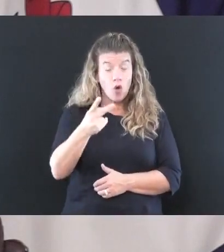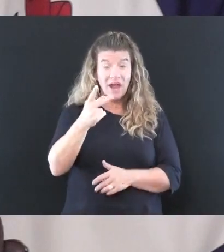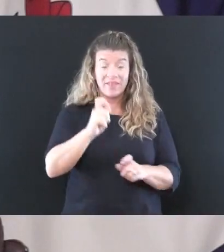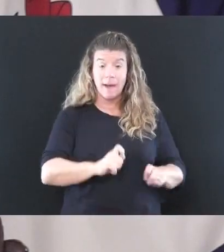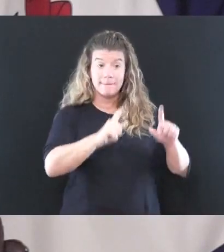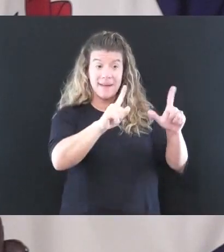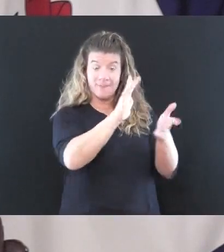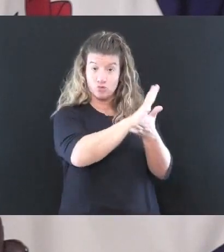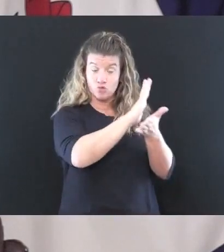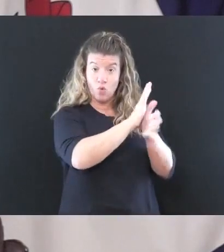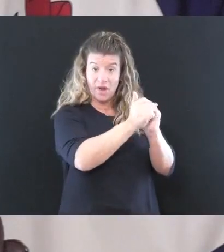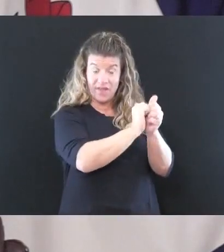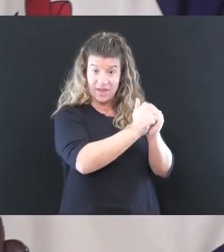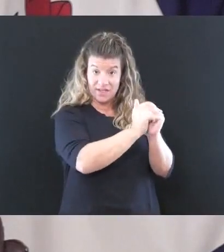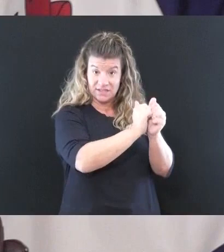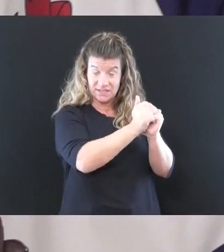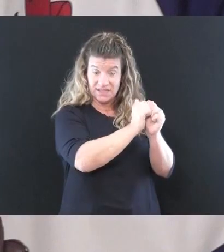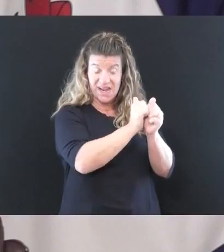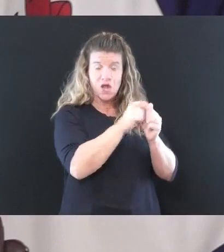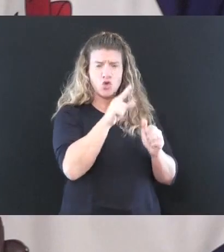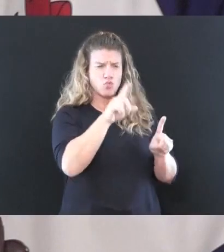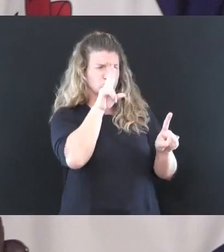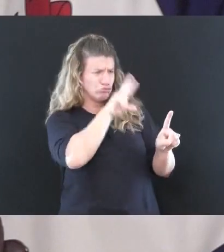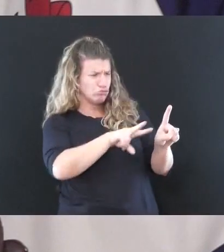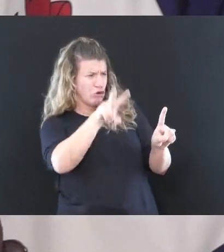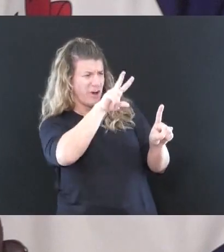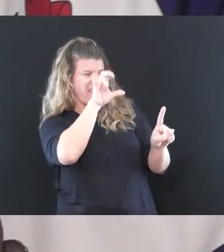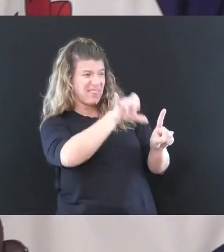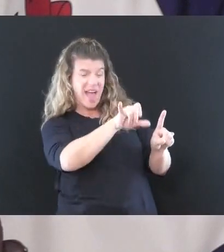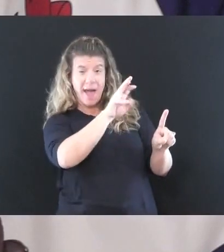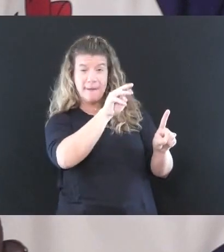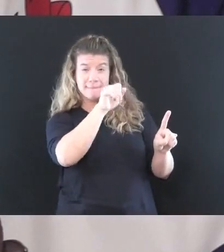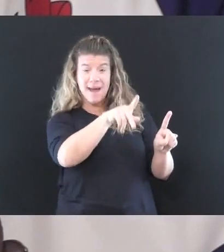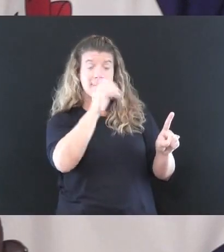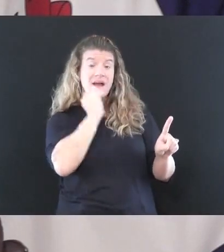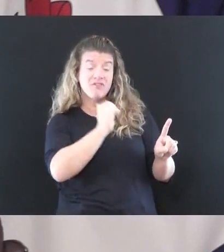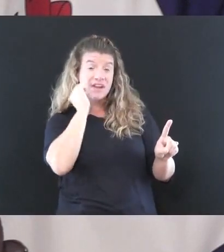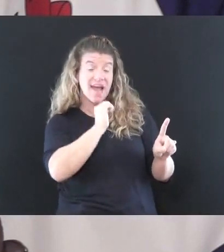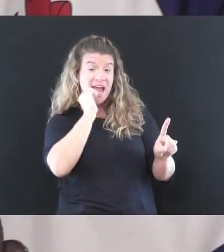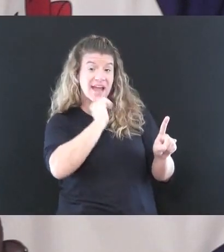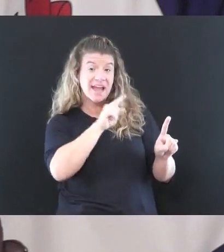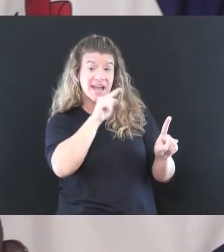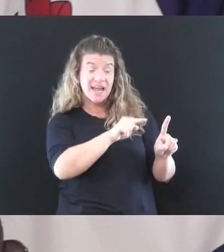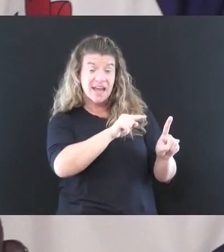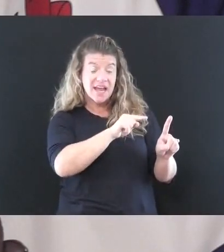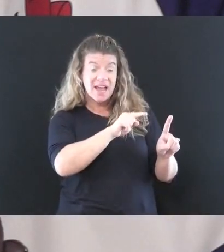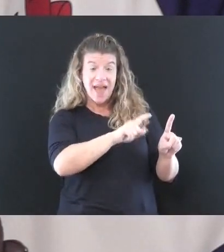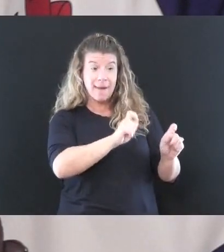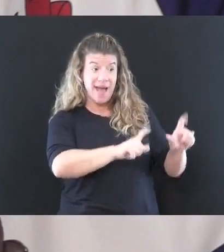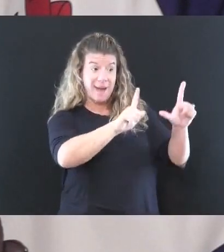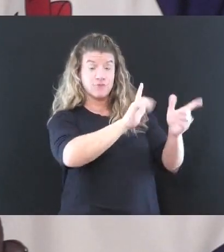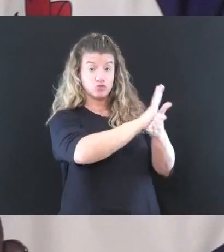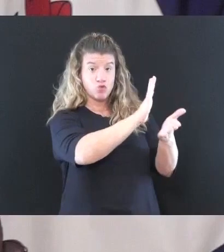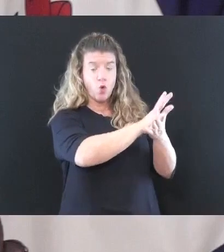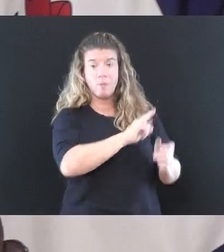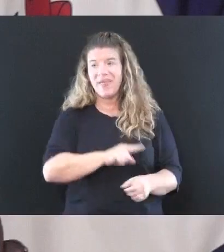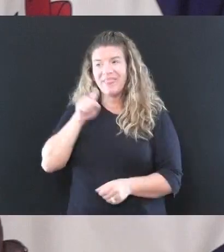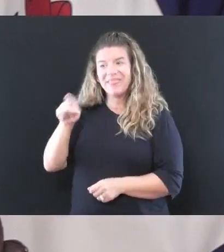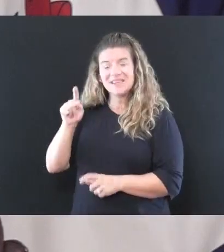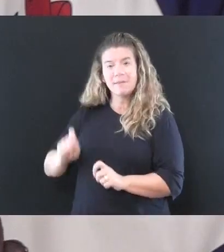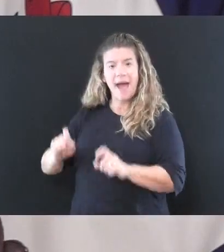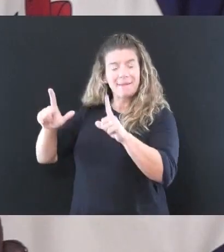or athletics or whatever, and you're looking at that map, the map that's coming out every day is an indicator for that. And in addition